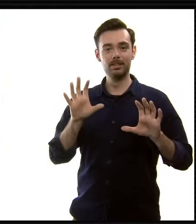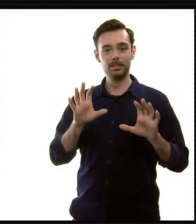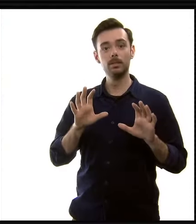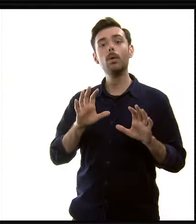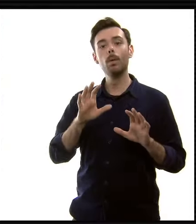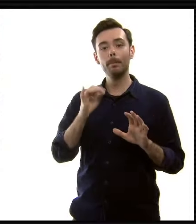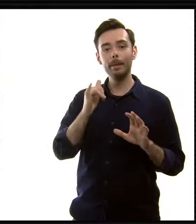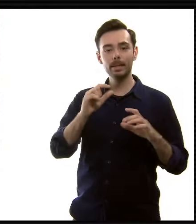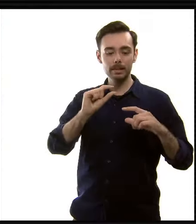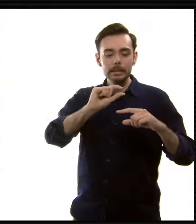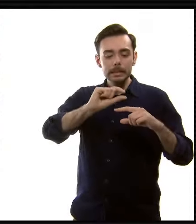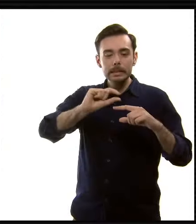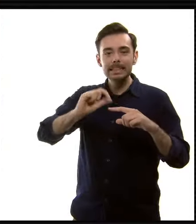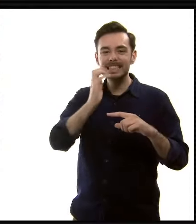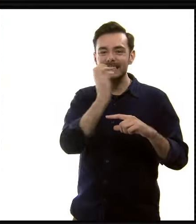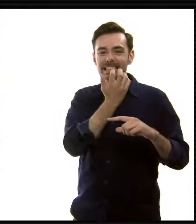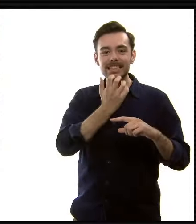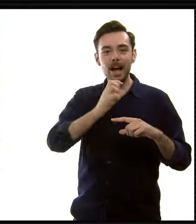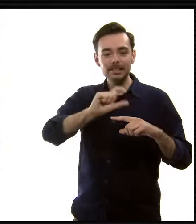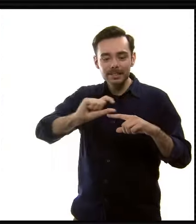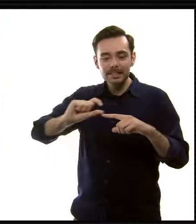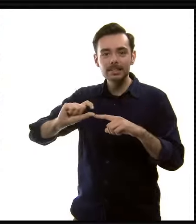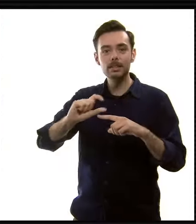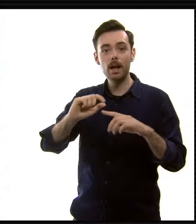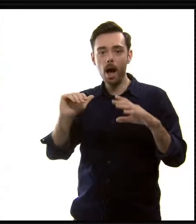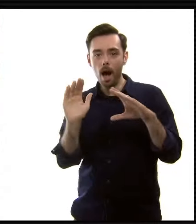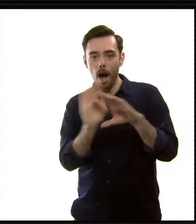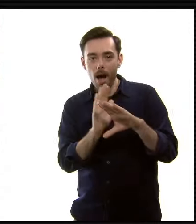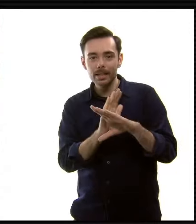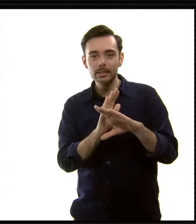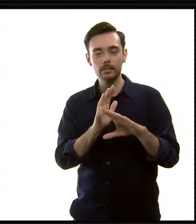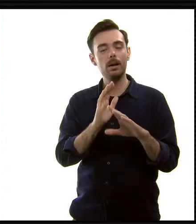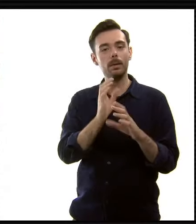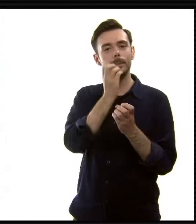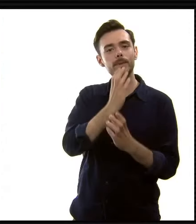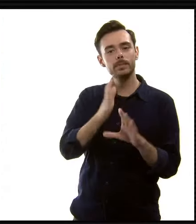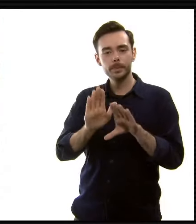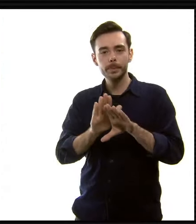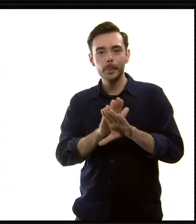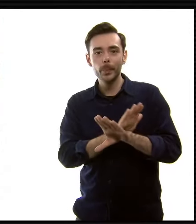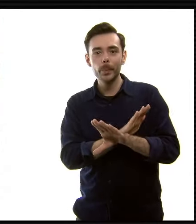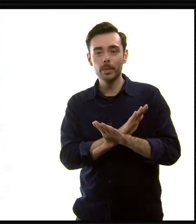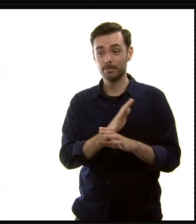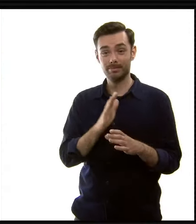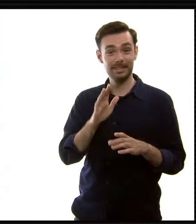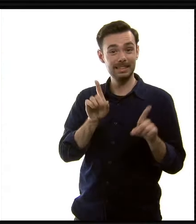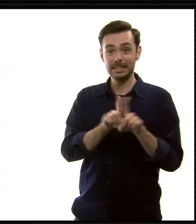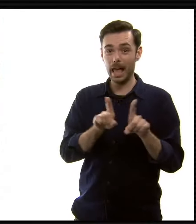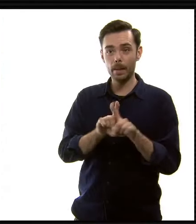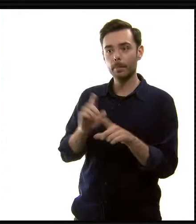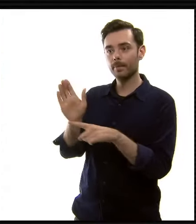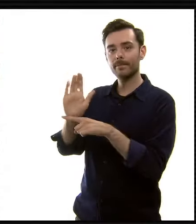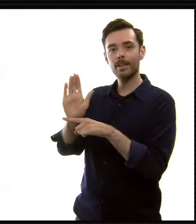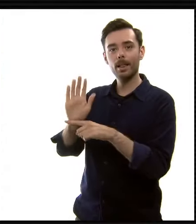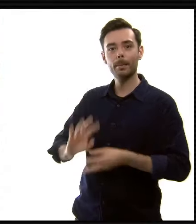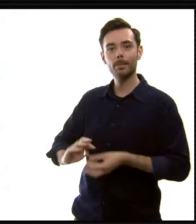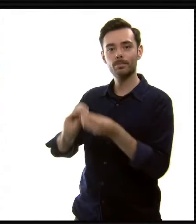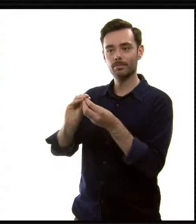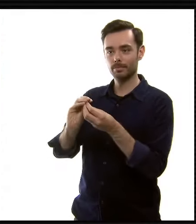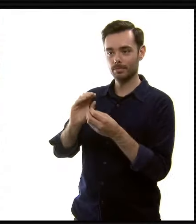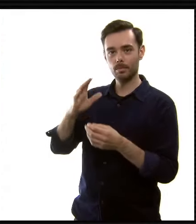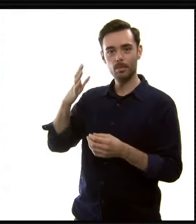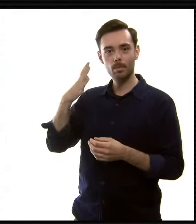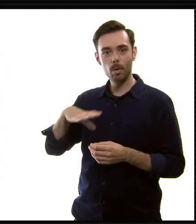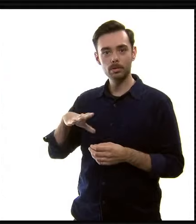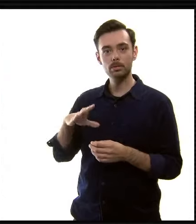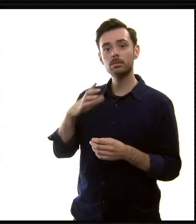studs, and that's similar to filmmaking. You're just always making choices to direct the audience's eye and